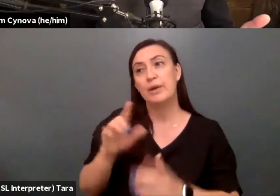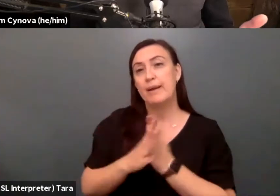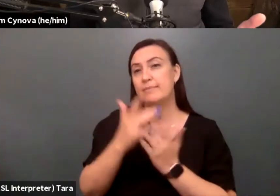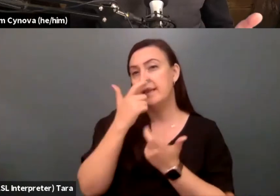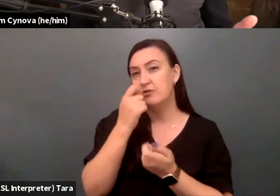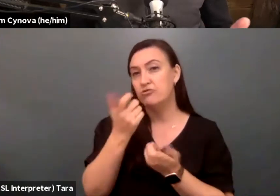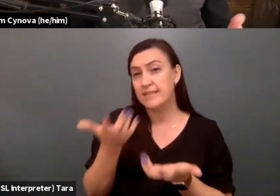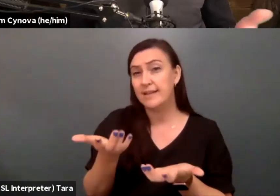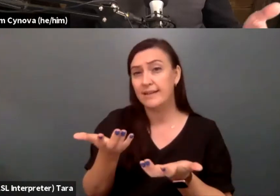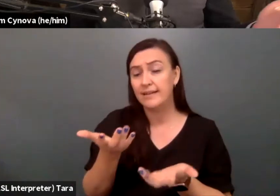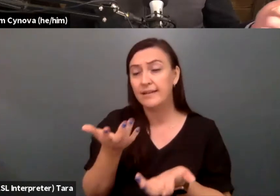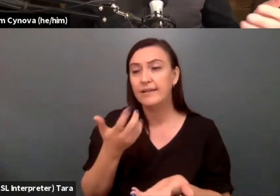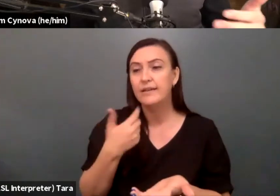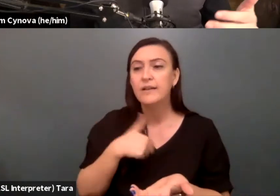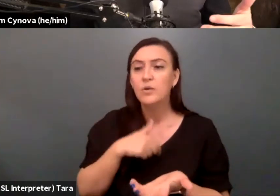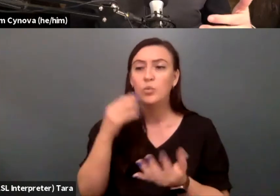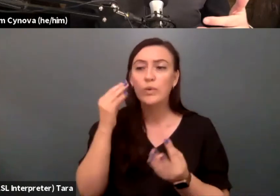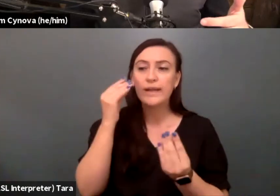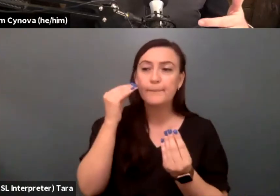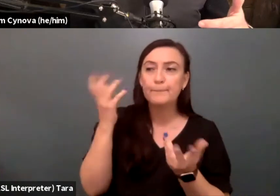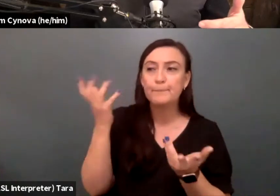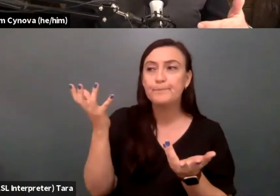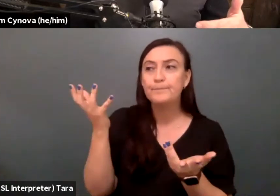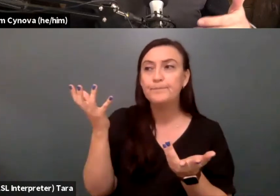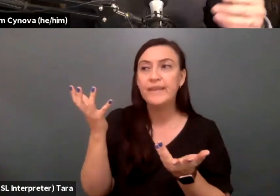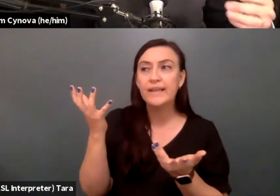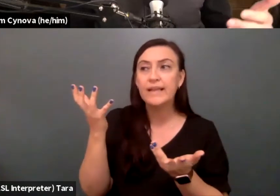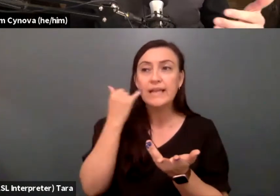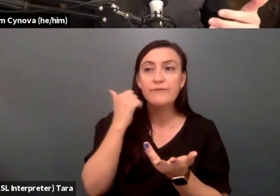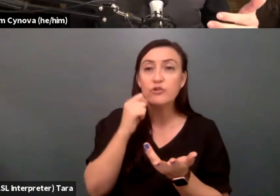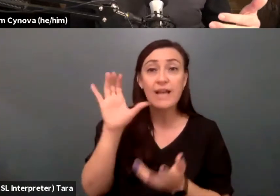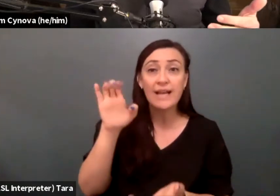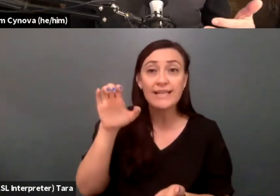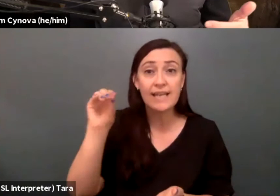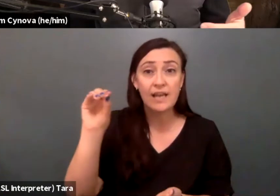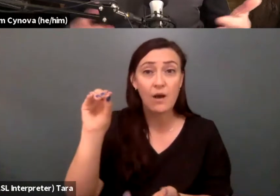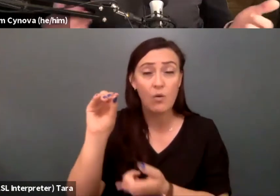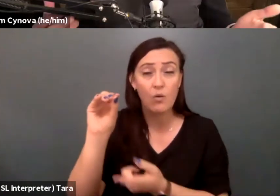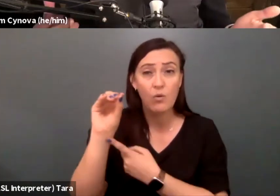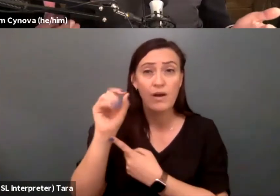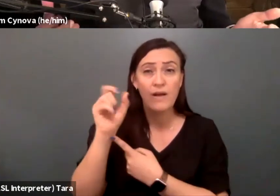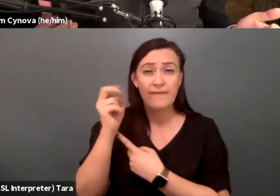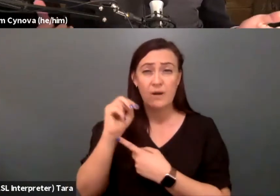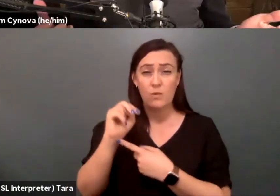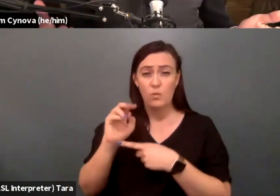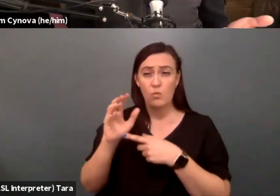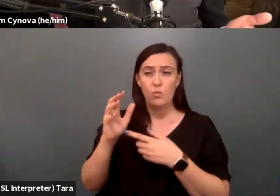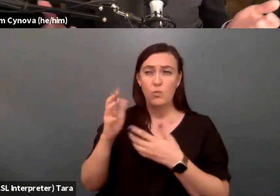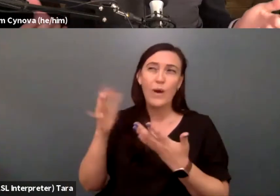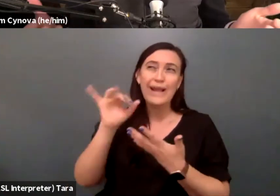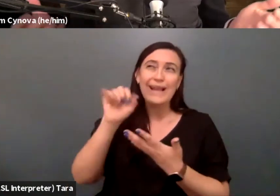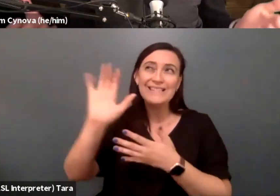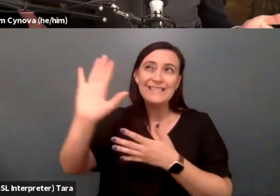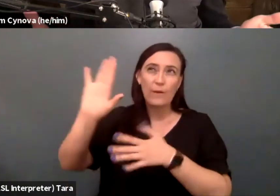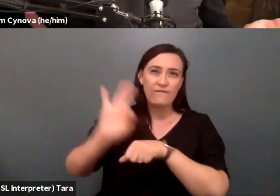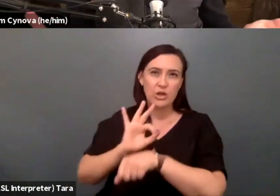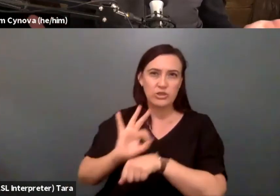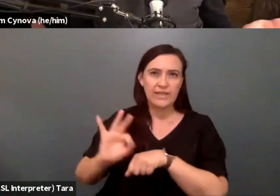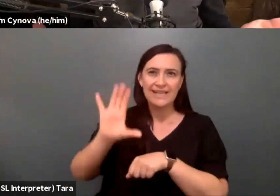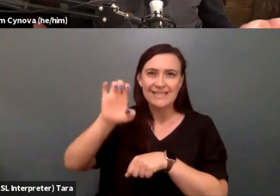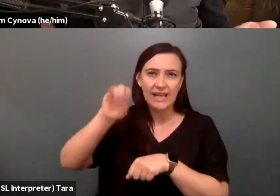ask, much like if there isn't a CEO, what's the function of a CEO? What does a CEO